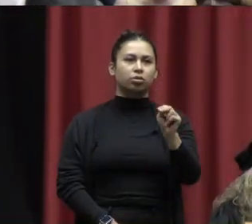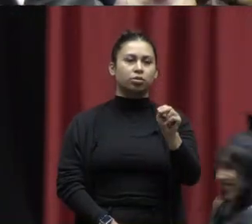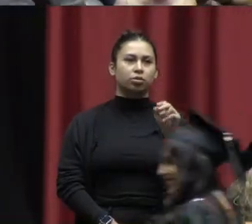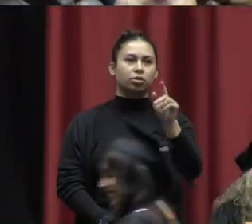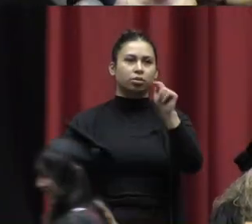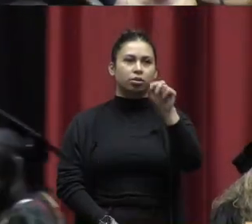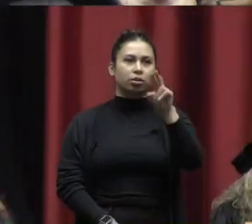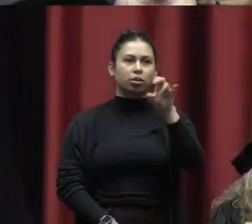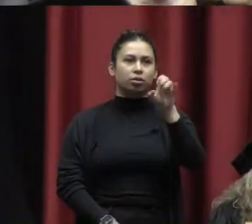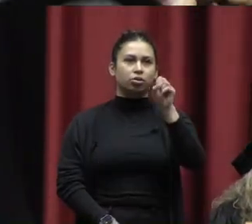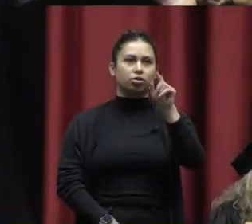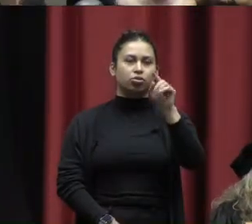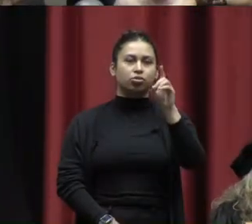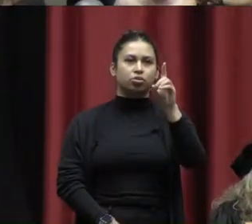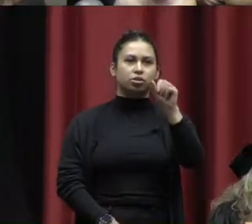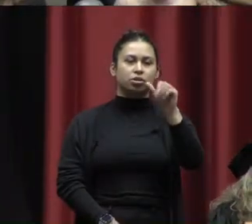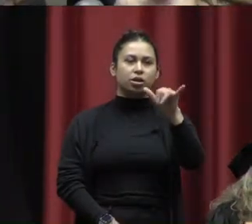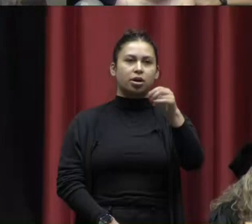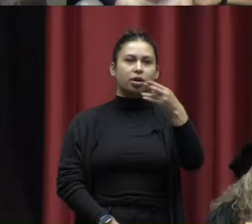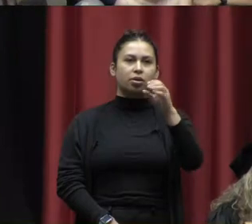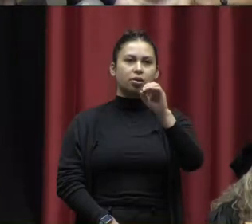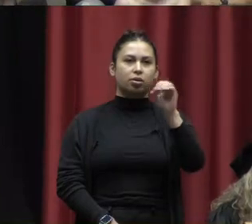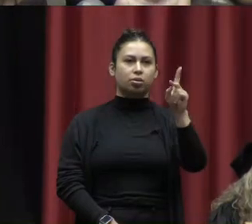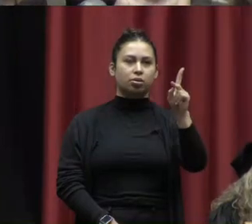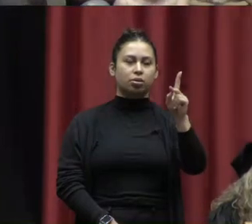Tuesday Cook.